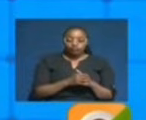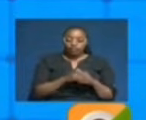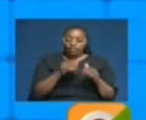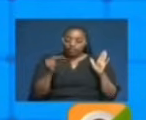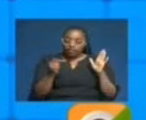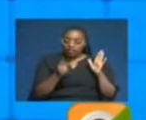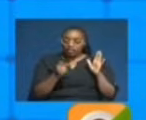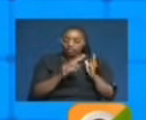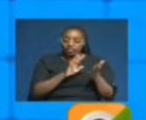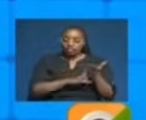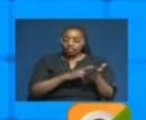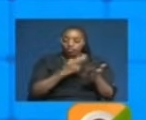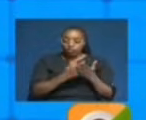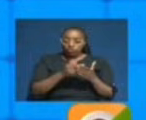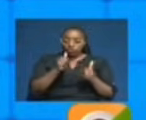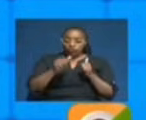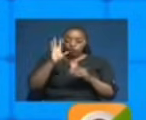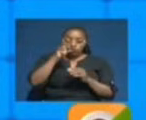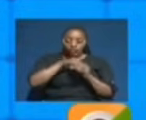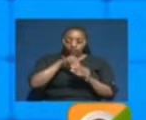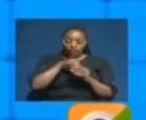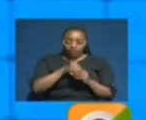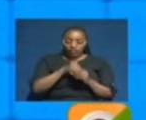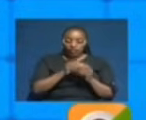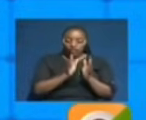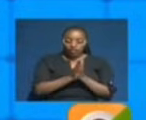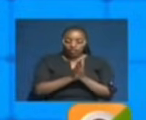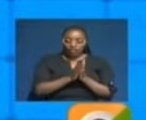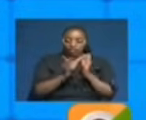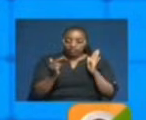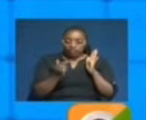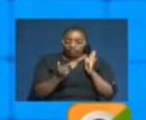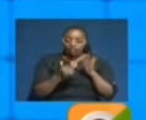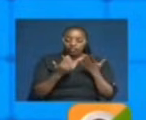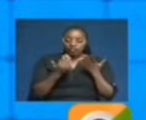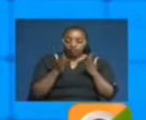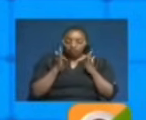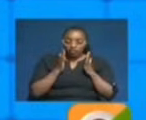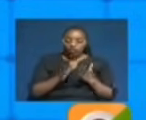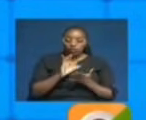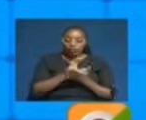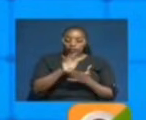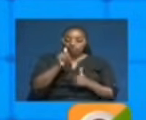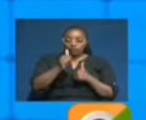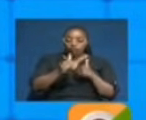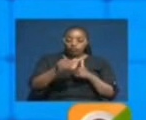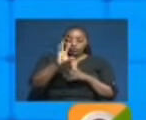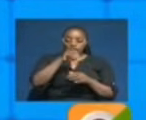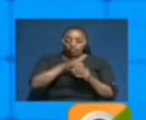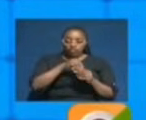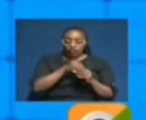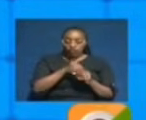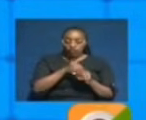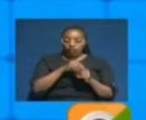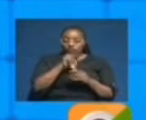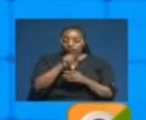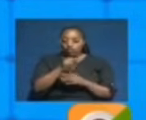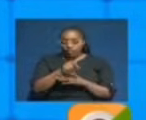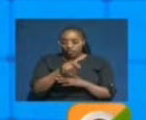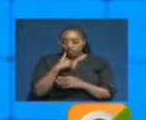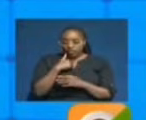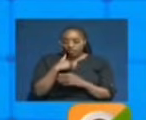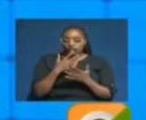These resources we're investing, and this human capital we're investing, in this security commodity